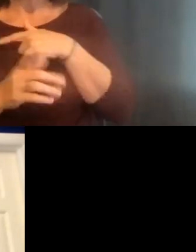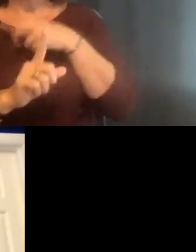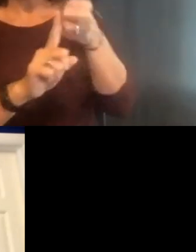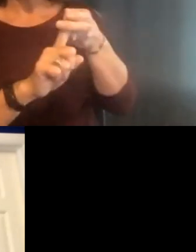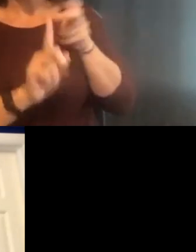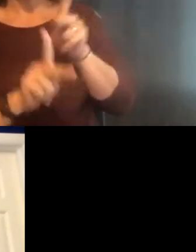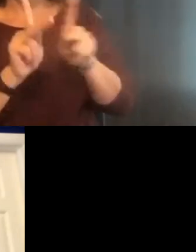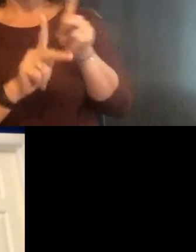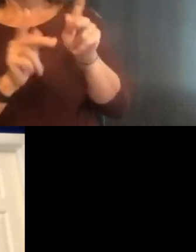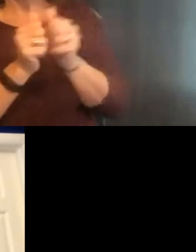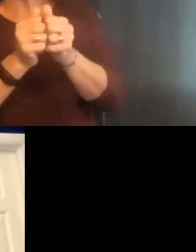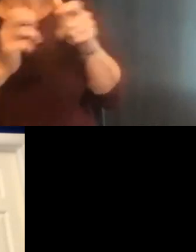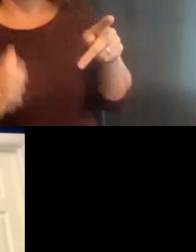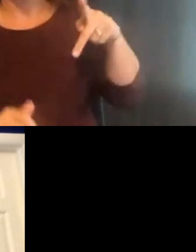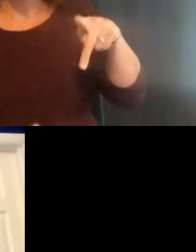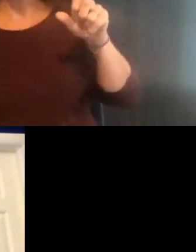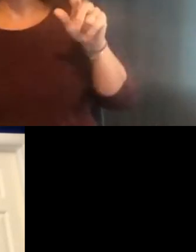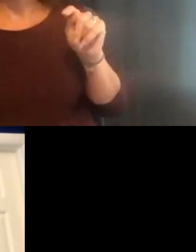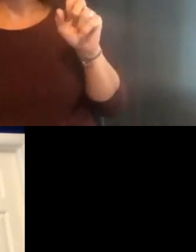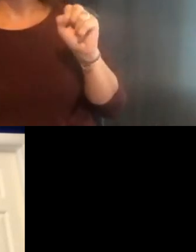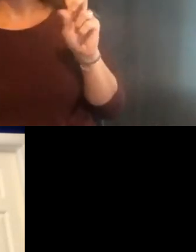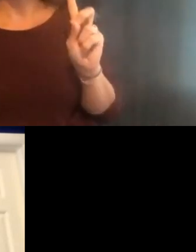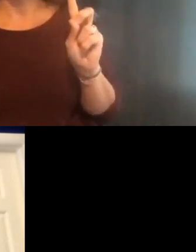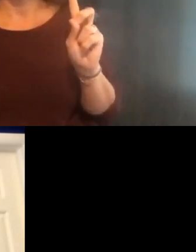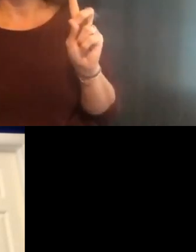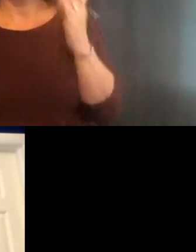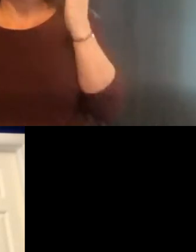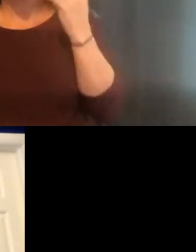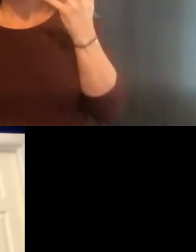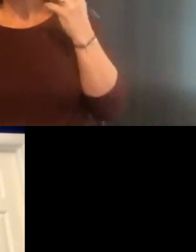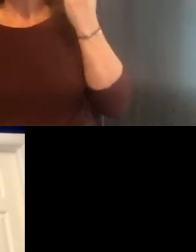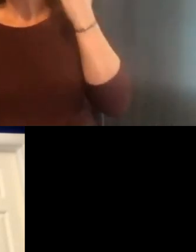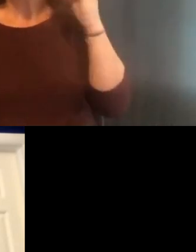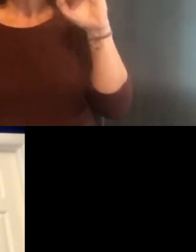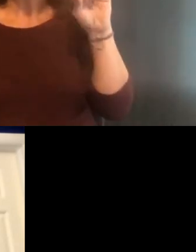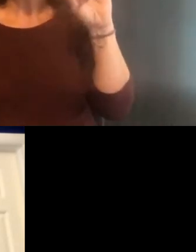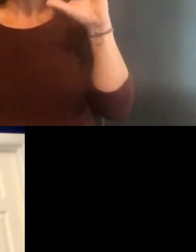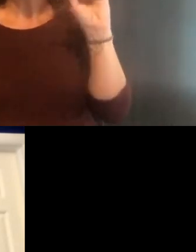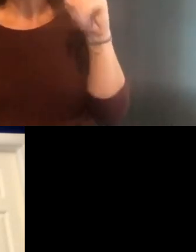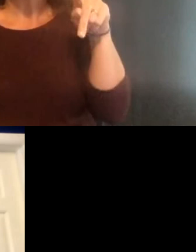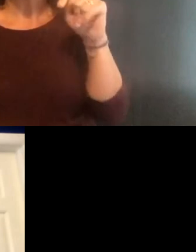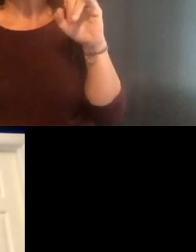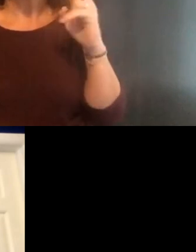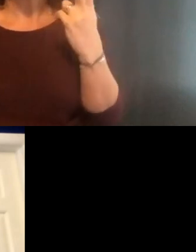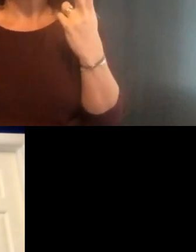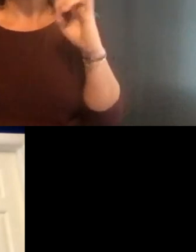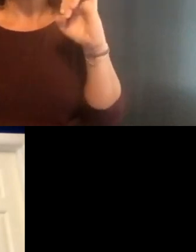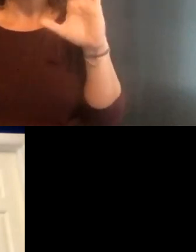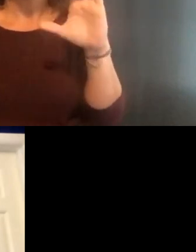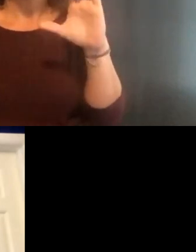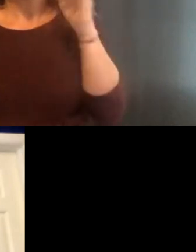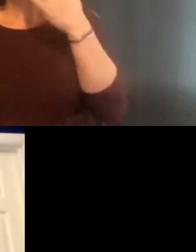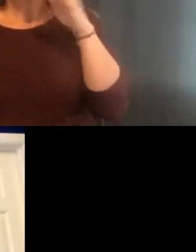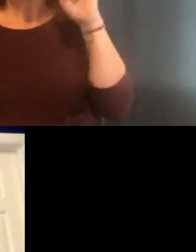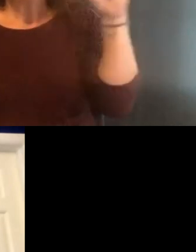have PTSD symptoms because we were really trying to just look at idiopathic nightmares. So in